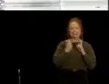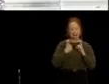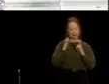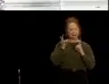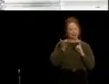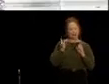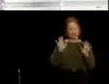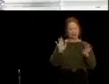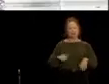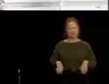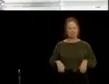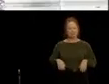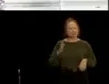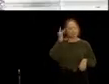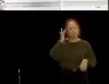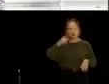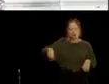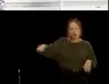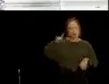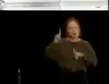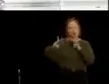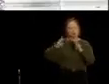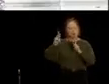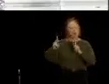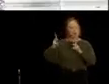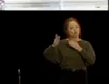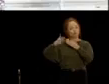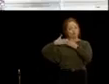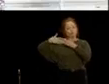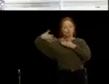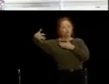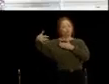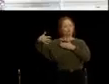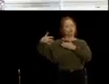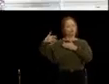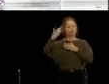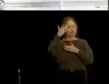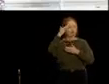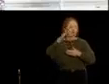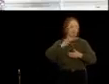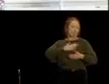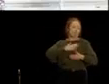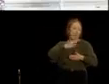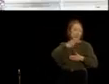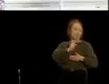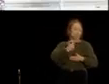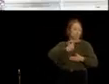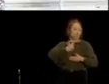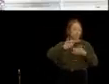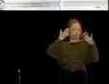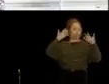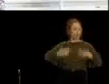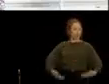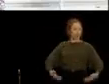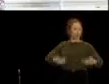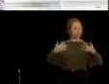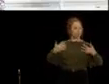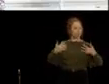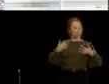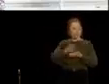meet didn't know me through high school, didn't know me through middle school, and so on and so forth. So this was going to be my